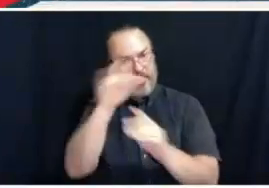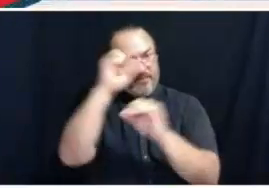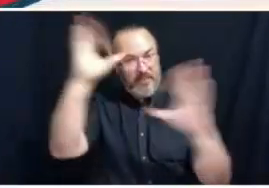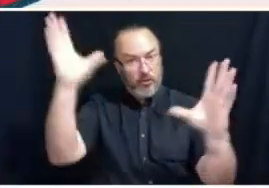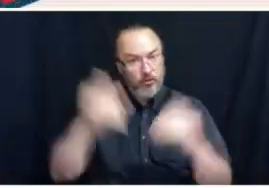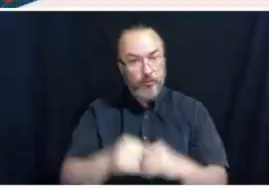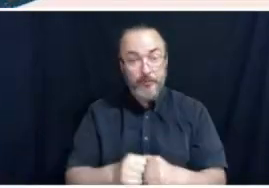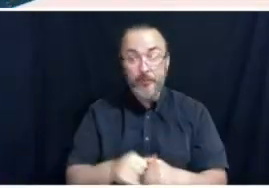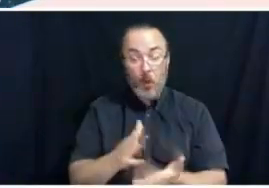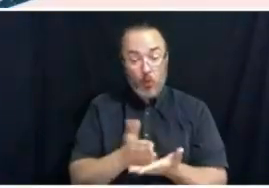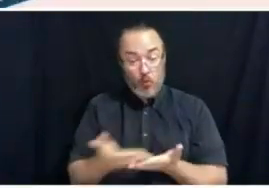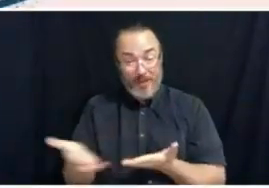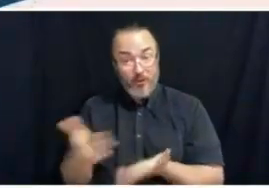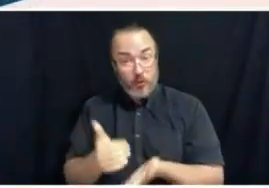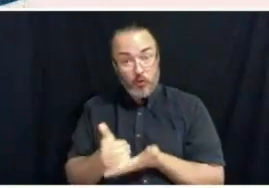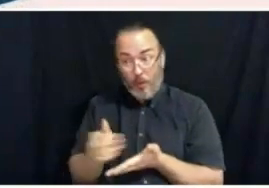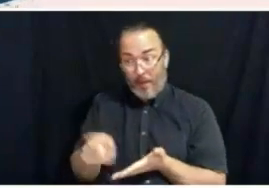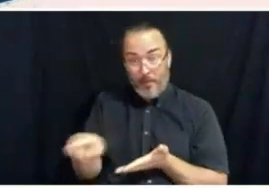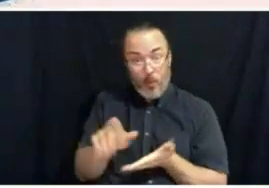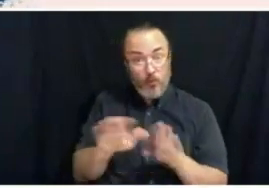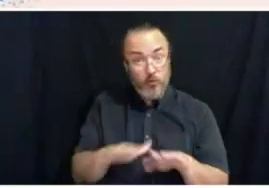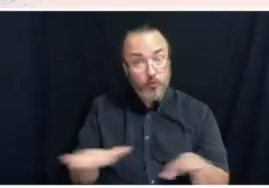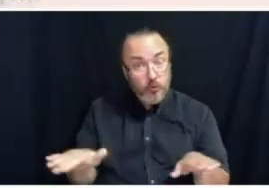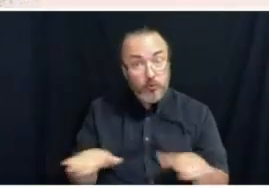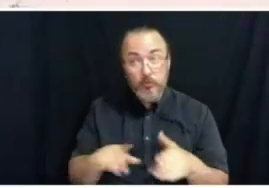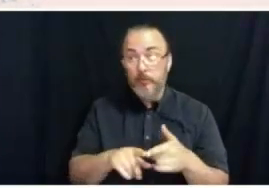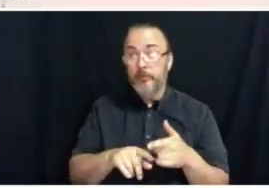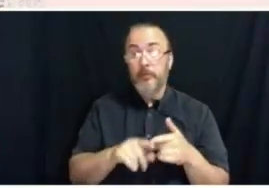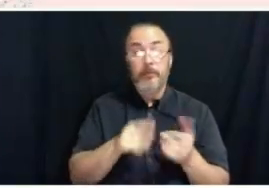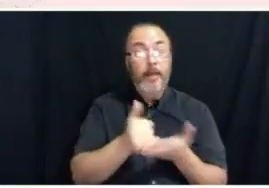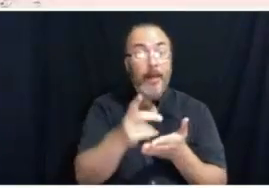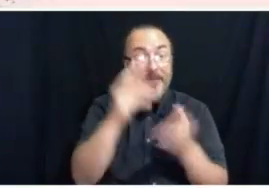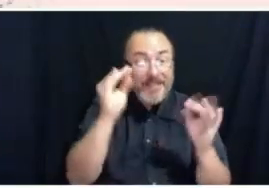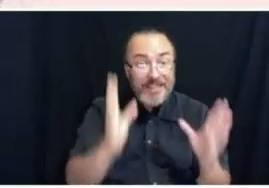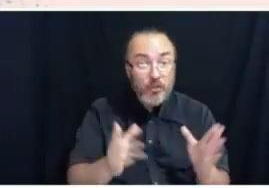the marginalized, educators, support staff,